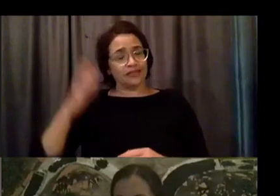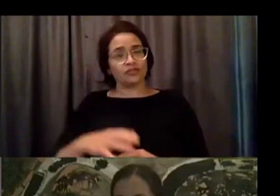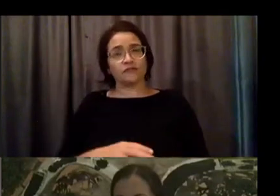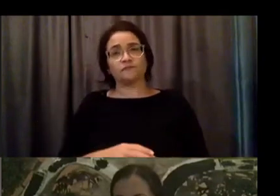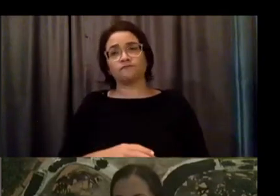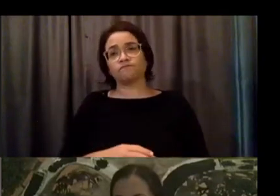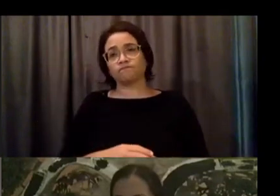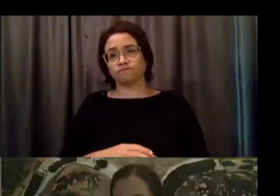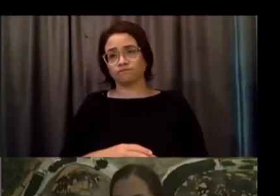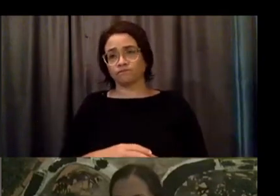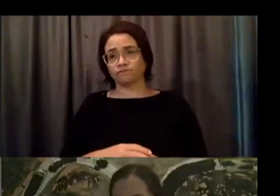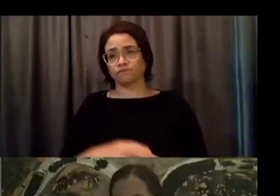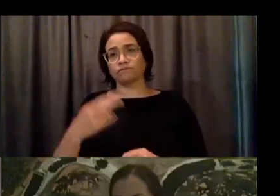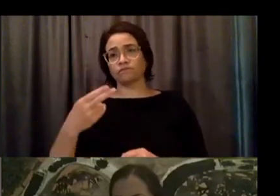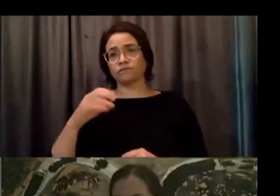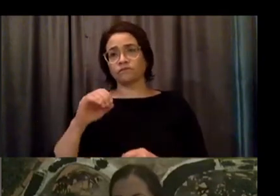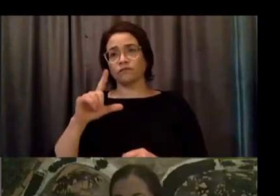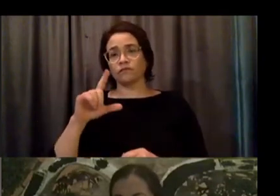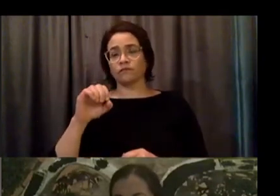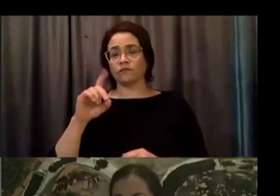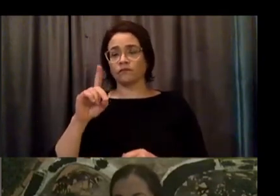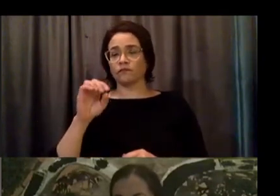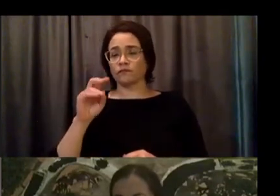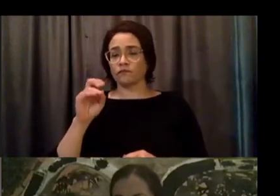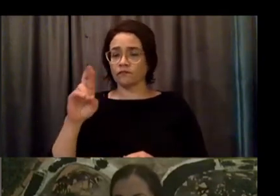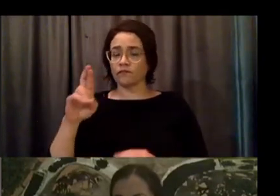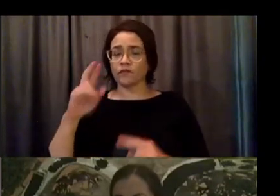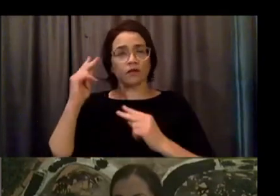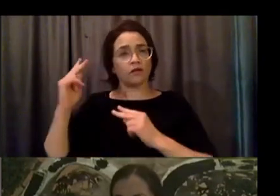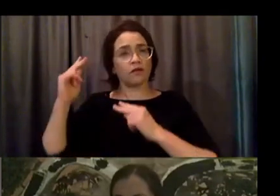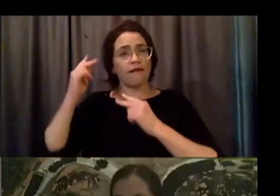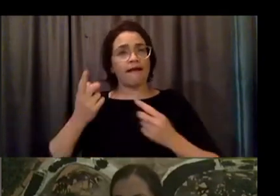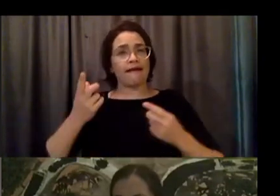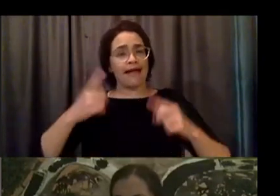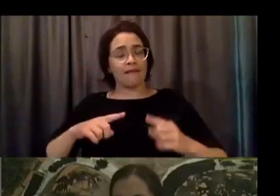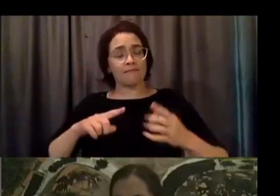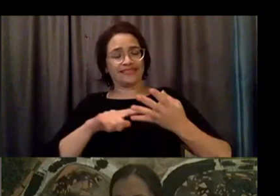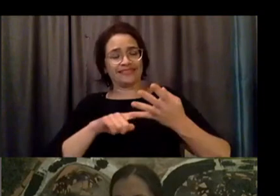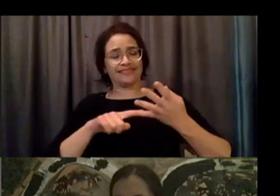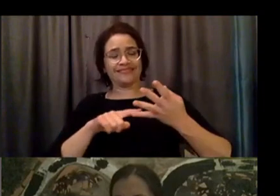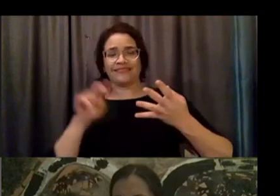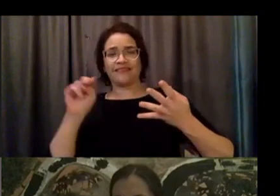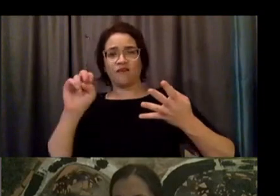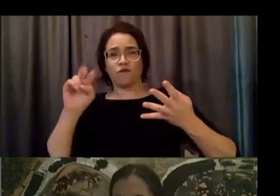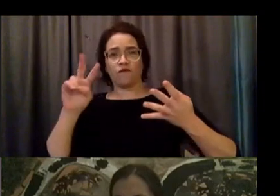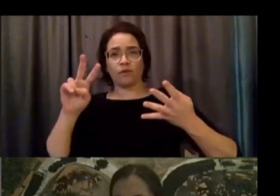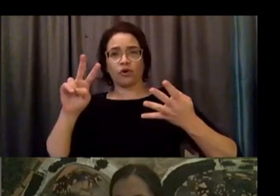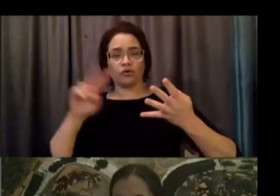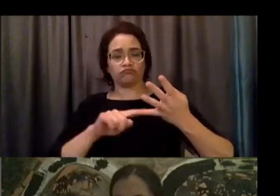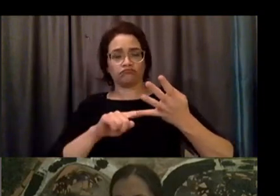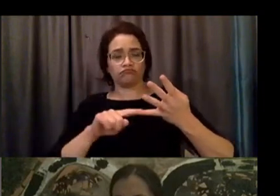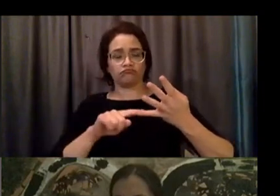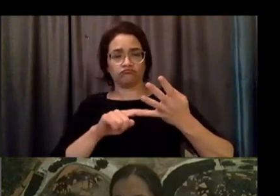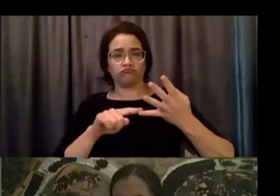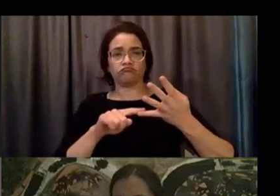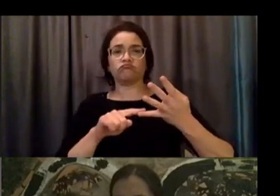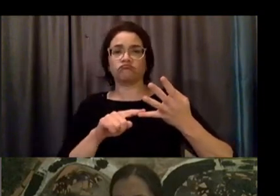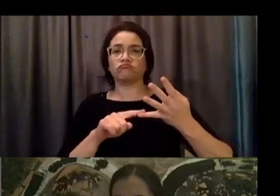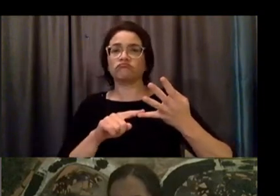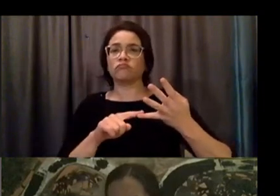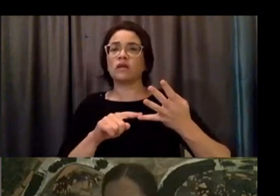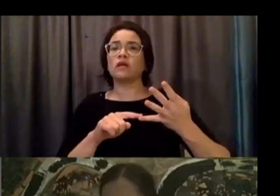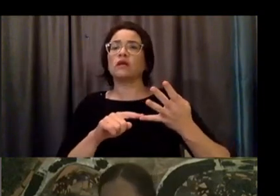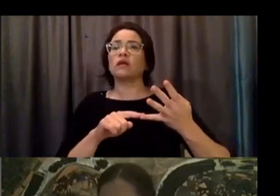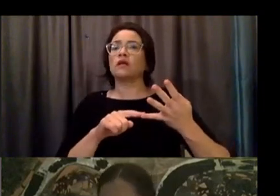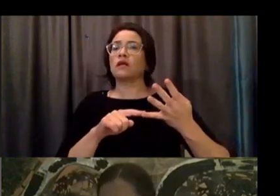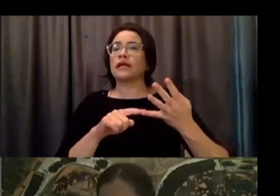commemoration happens in November, and it's, uh, commemorated by Ukrainians, not only in diaspora, it's in Ukraine, it's,